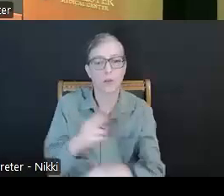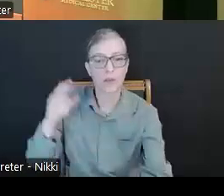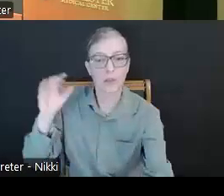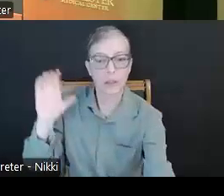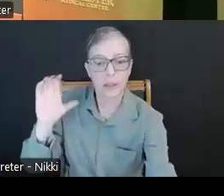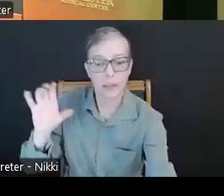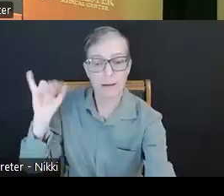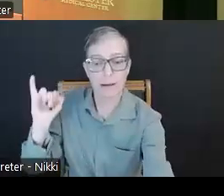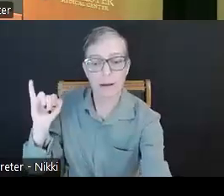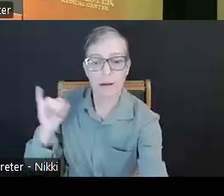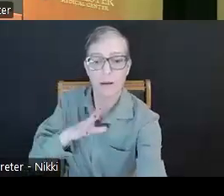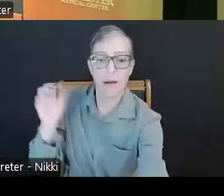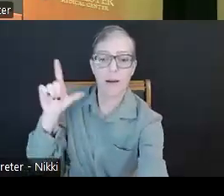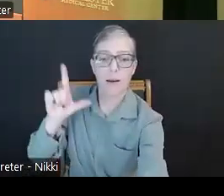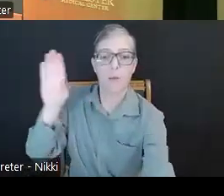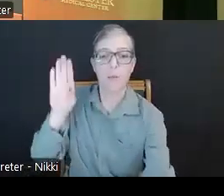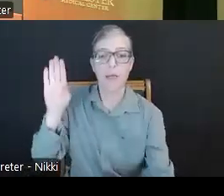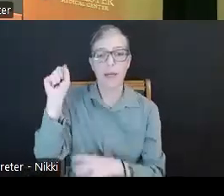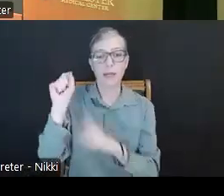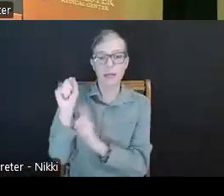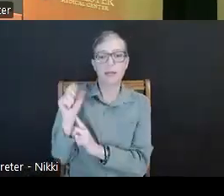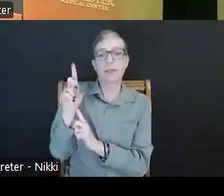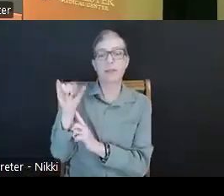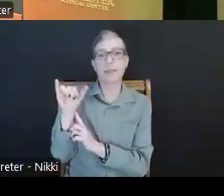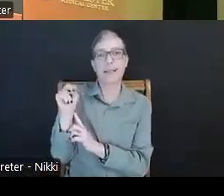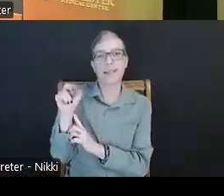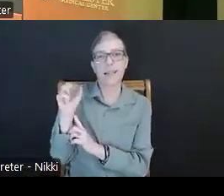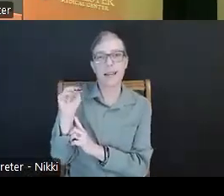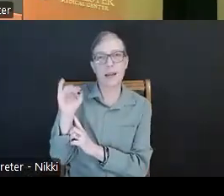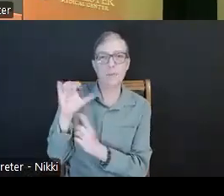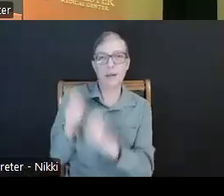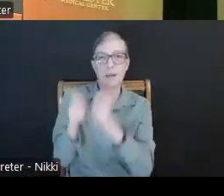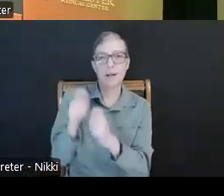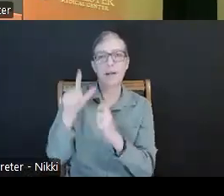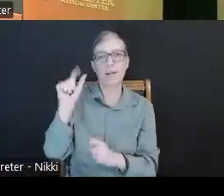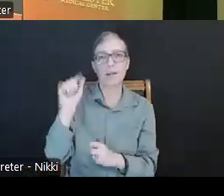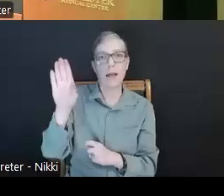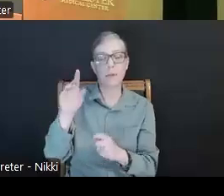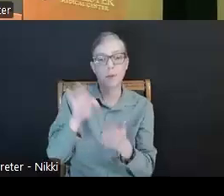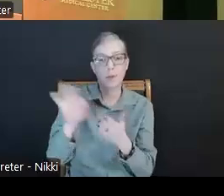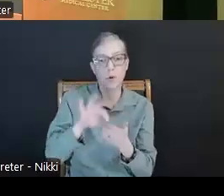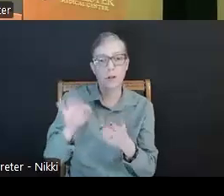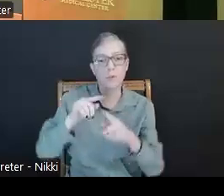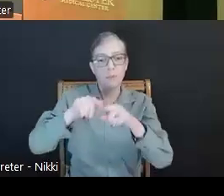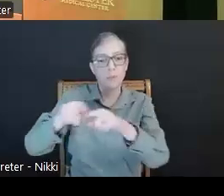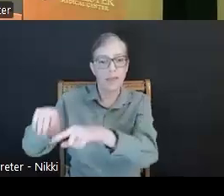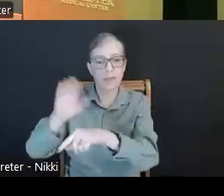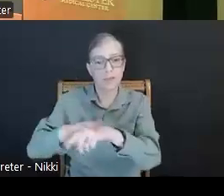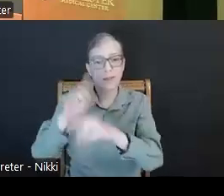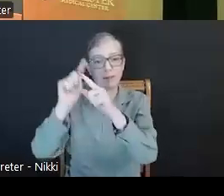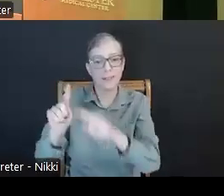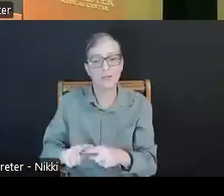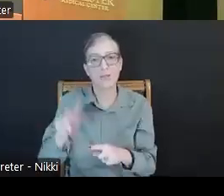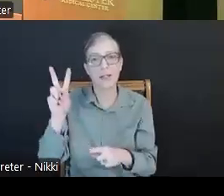the LBS, which is a dynamic lab score that's based on a CBC, a BMP, vitals, and some other stuff. And it updates